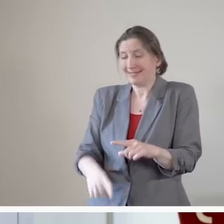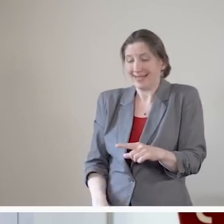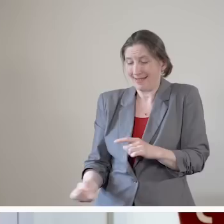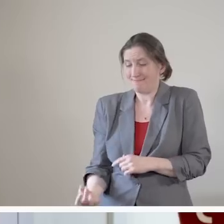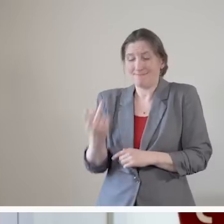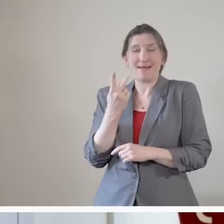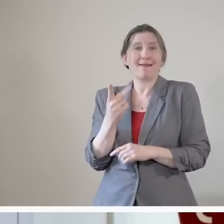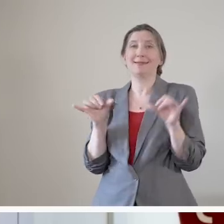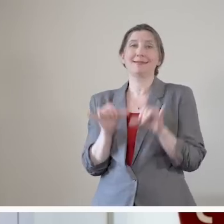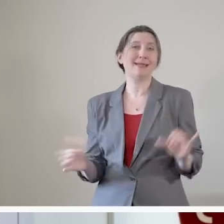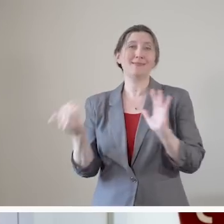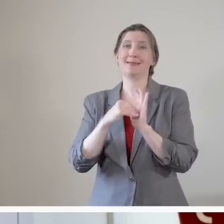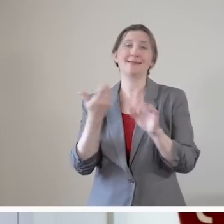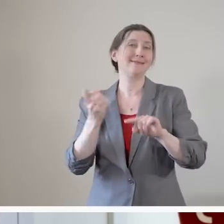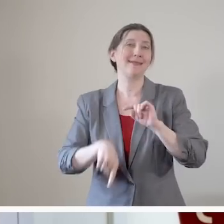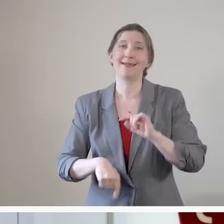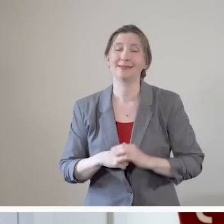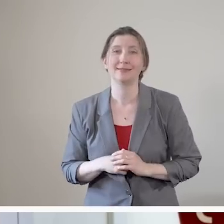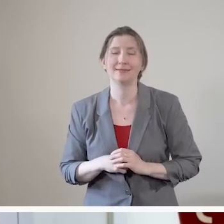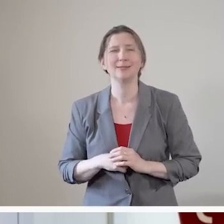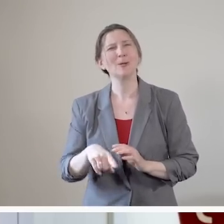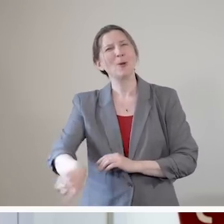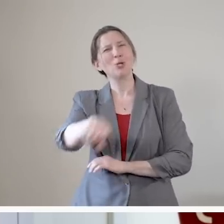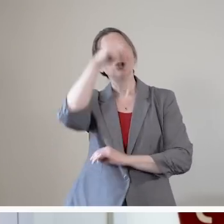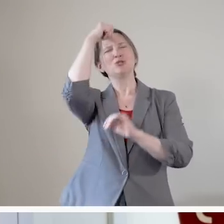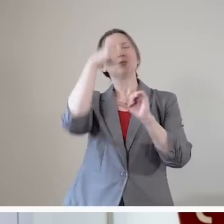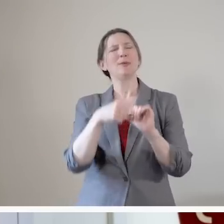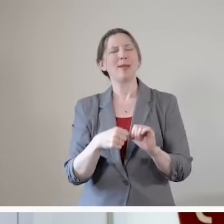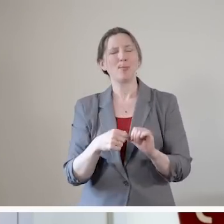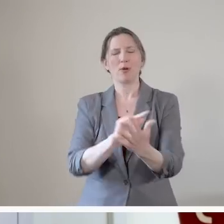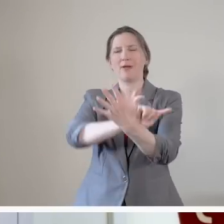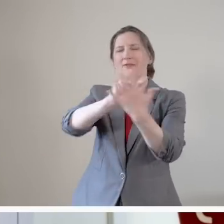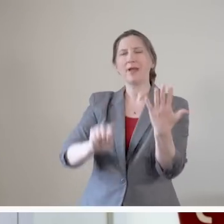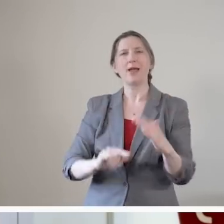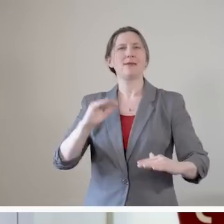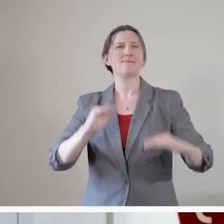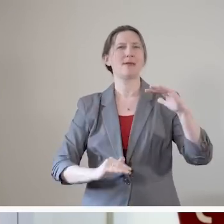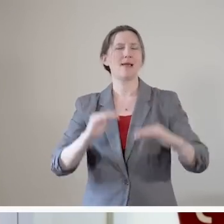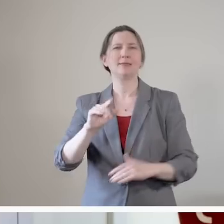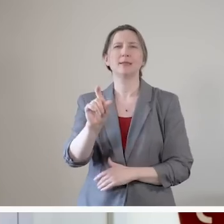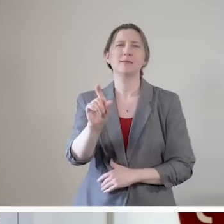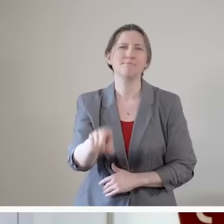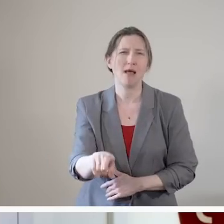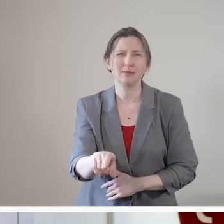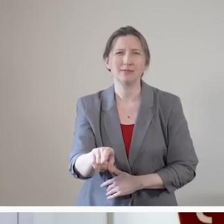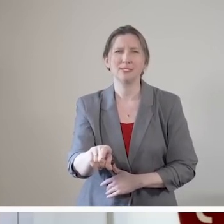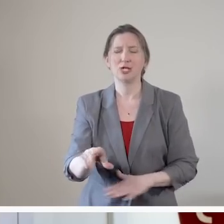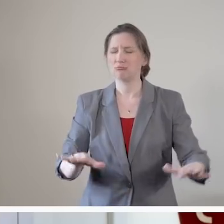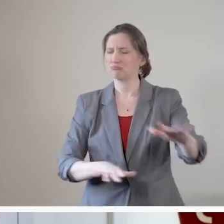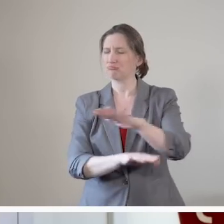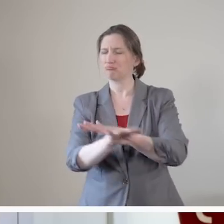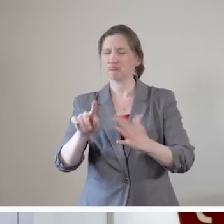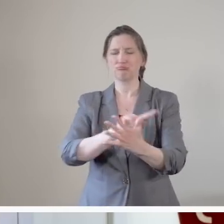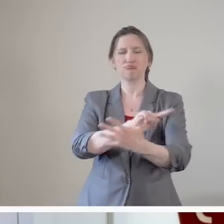will never be the same. And once you understand that, maybe, just maybe, you strive for more balance